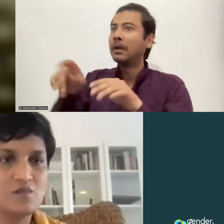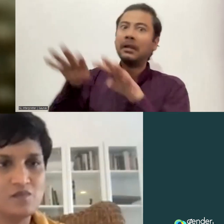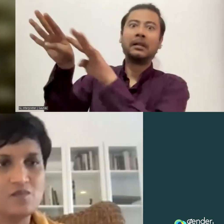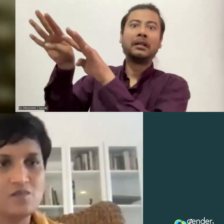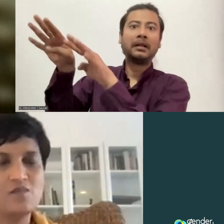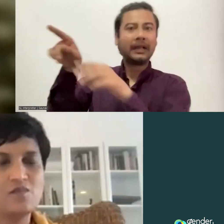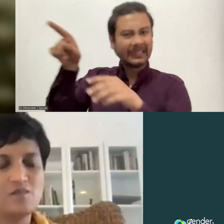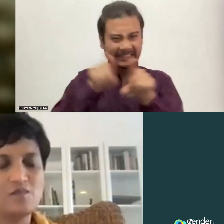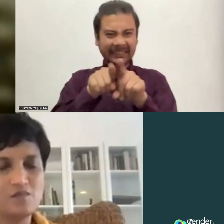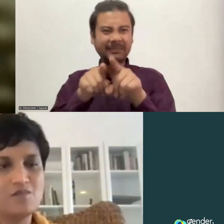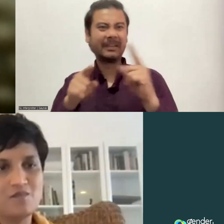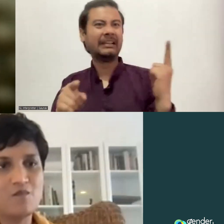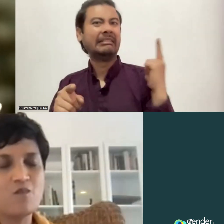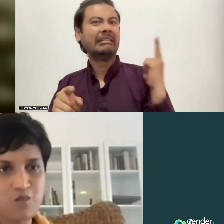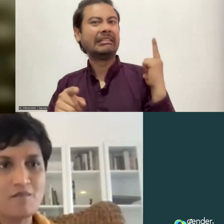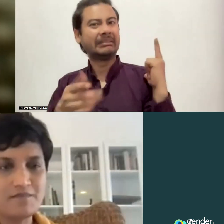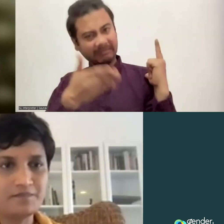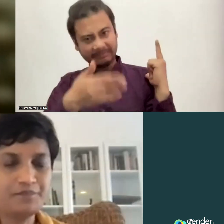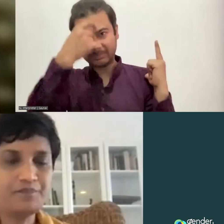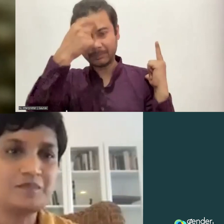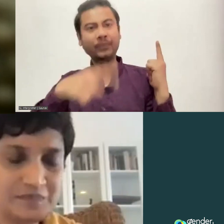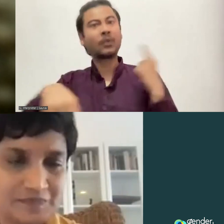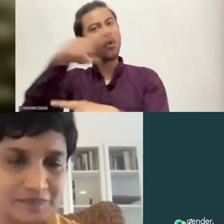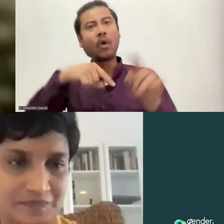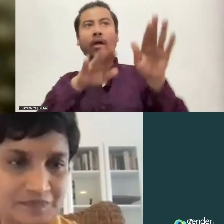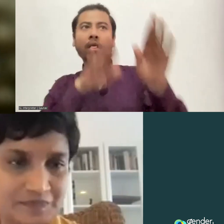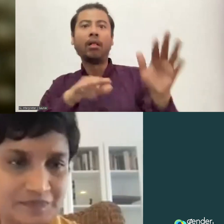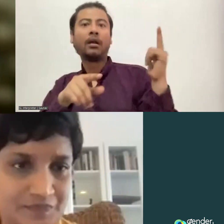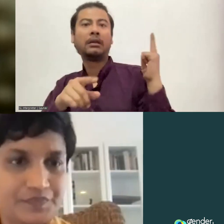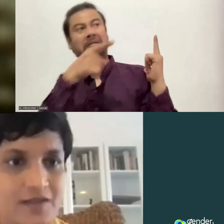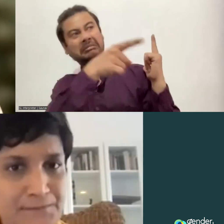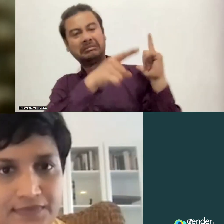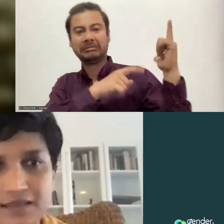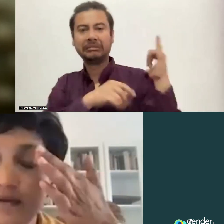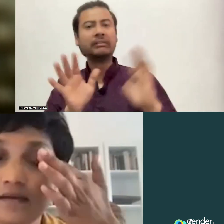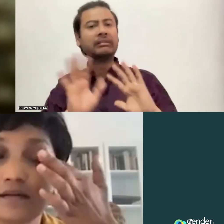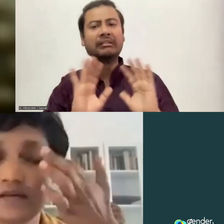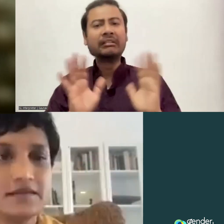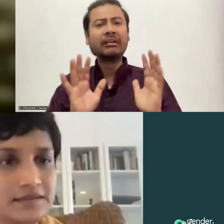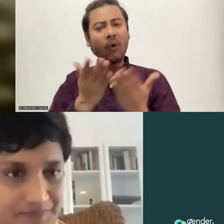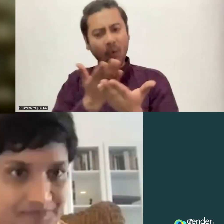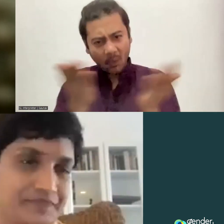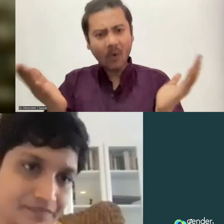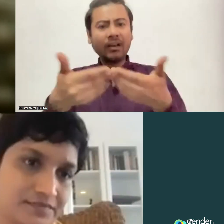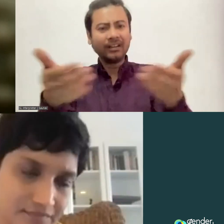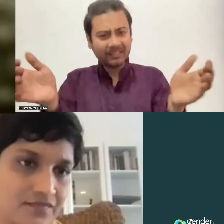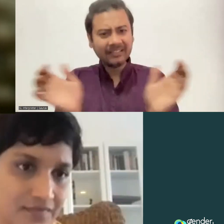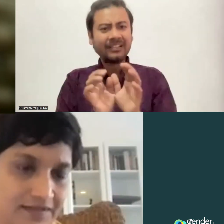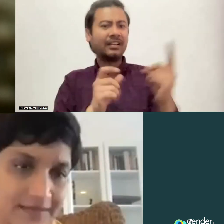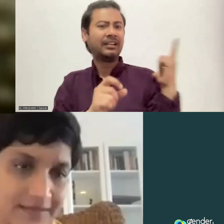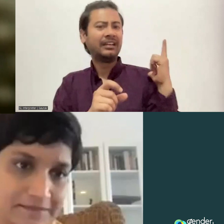of thinking of it as a collective issue and how do you kind of make sure that we're all thinking about it together,